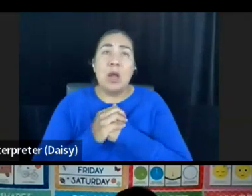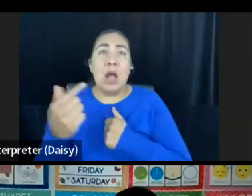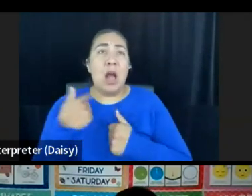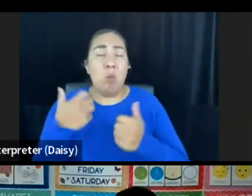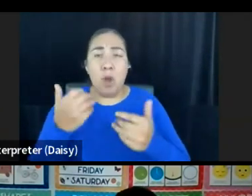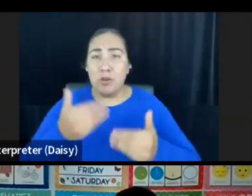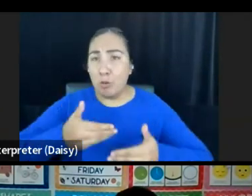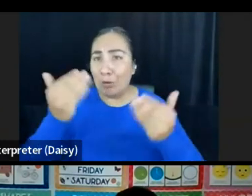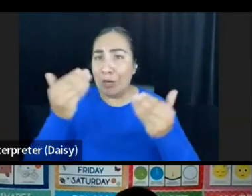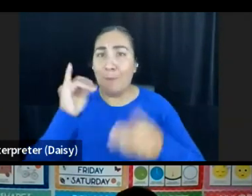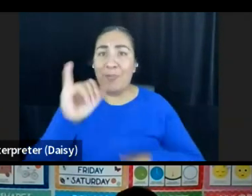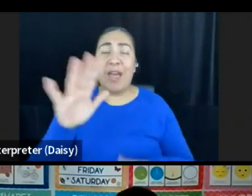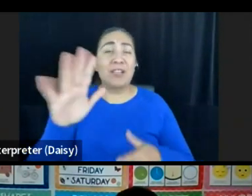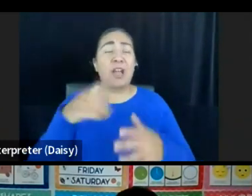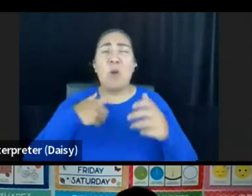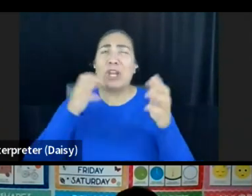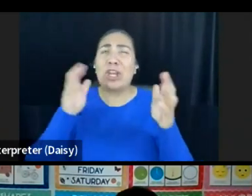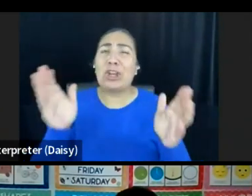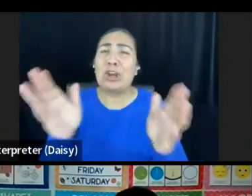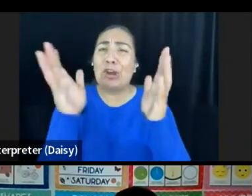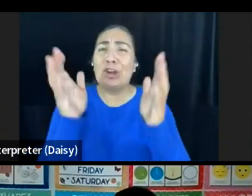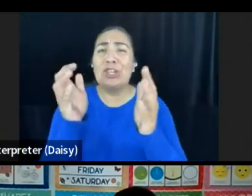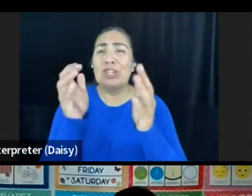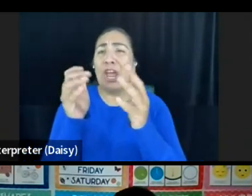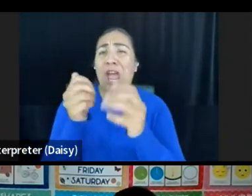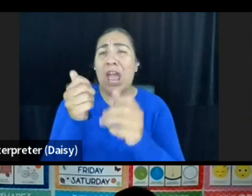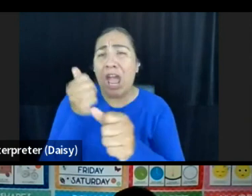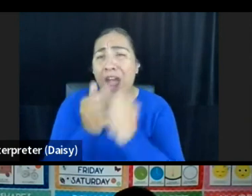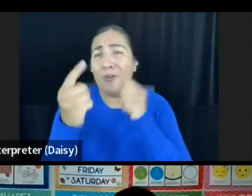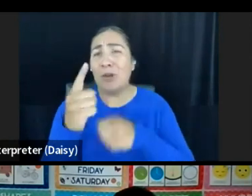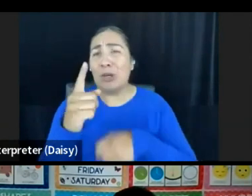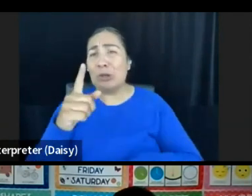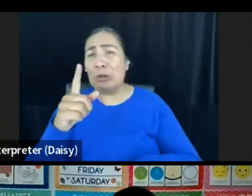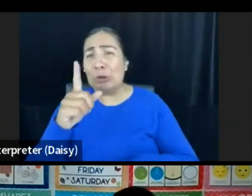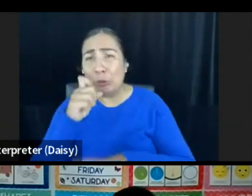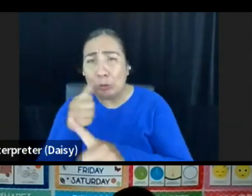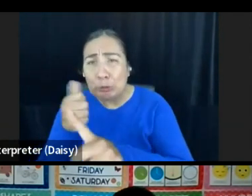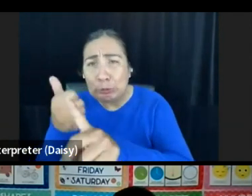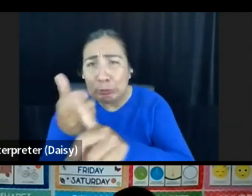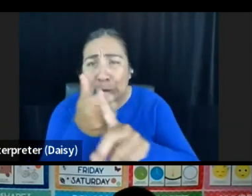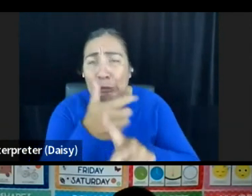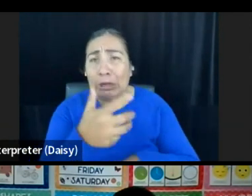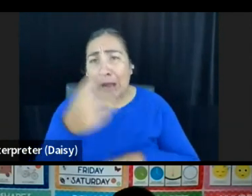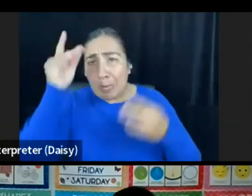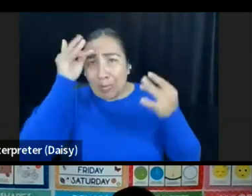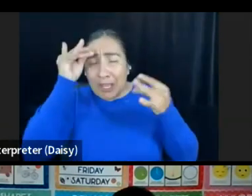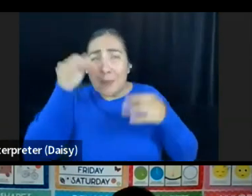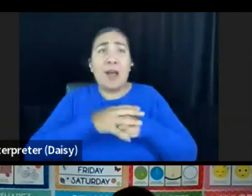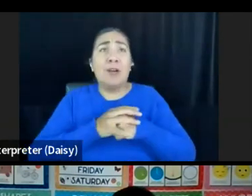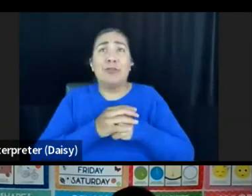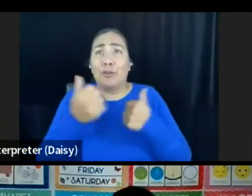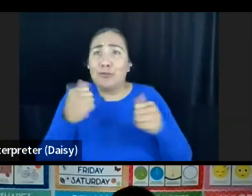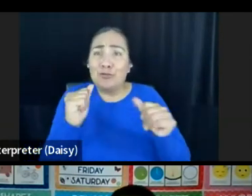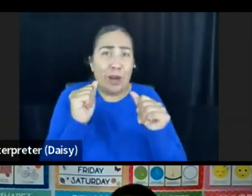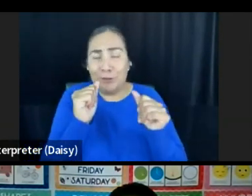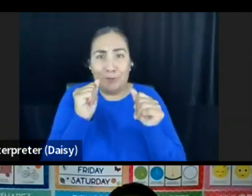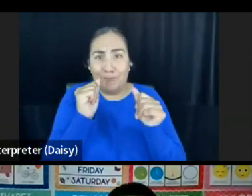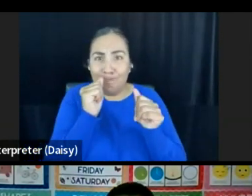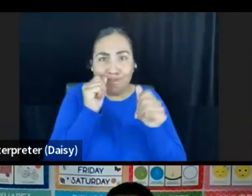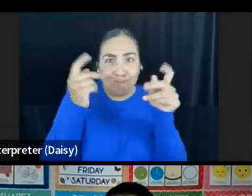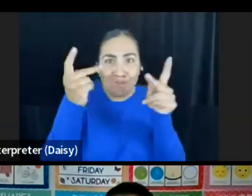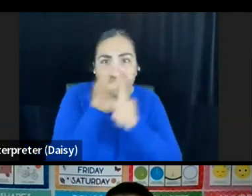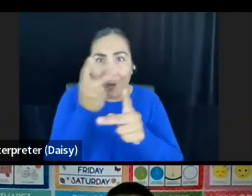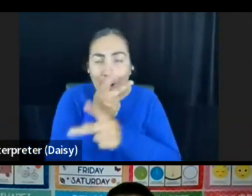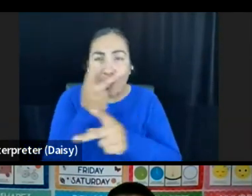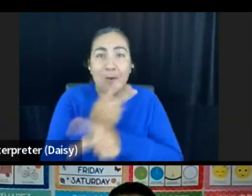just to encourage everyone who's even thinking about tackling any of these pieces, you know, the perfectionism of like, we have to do it all at